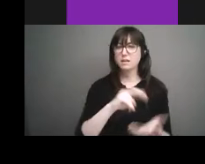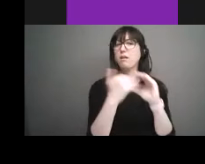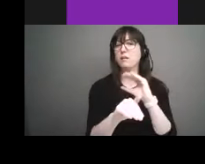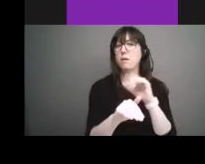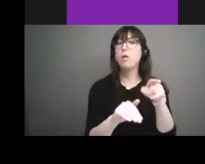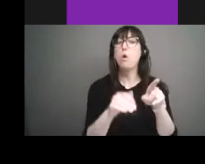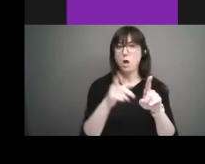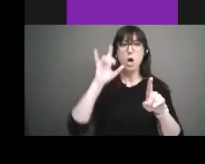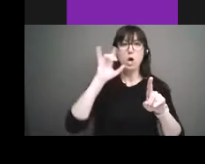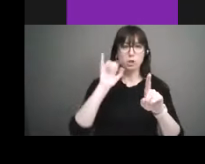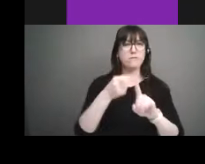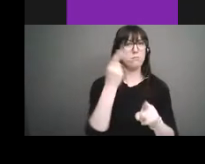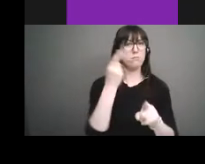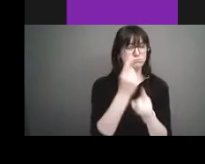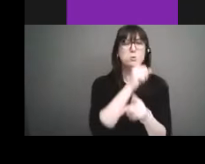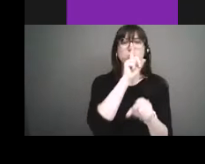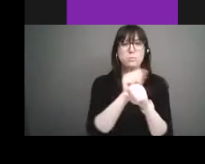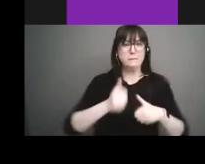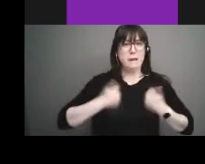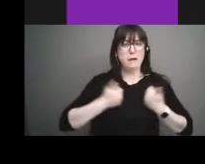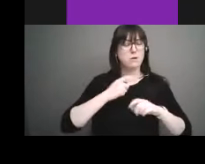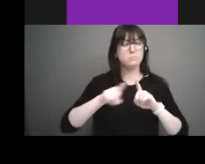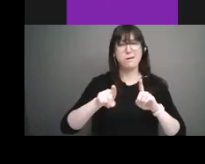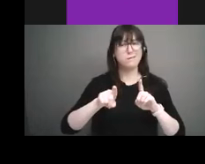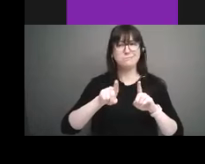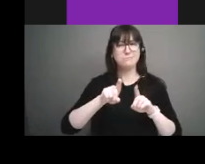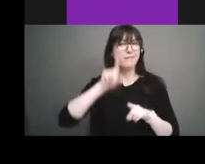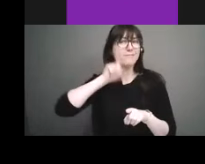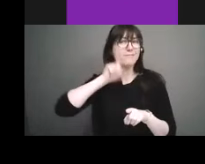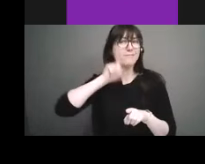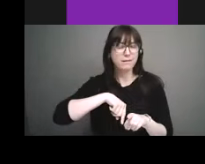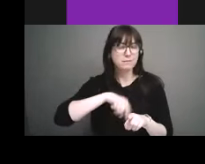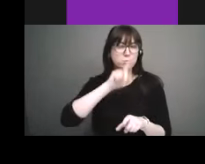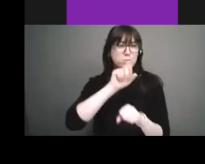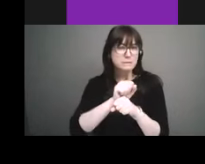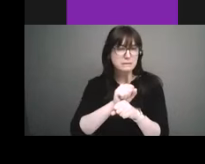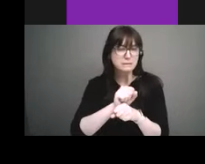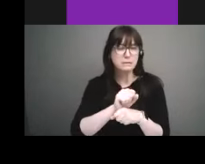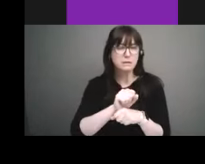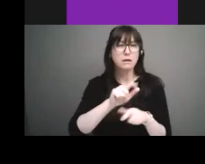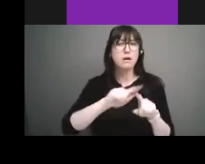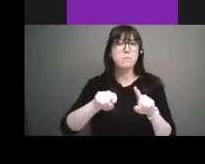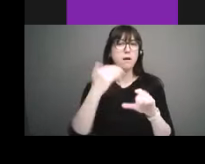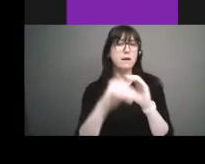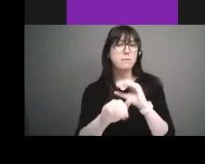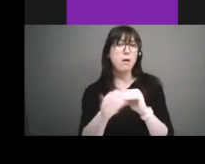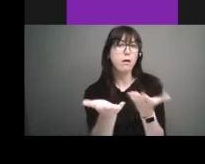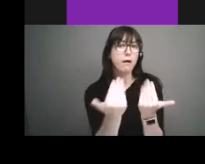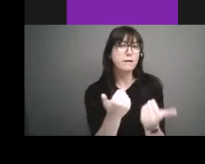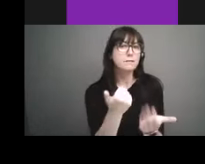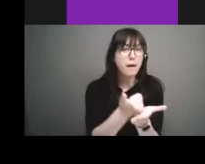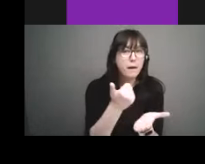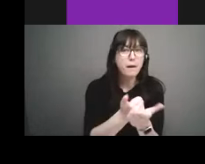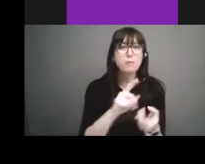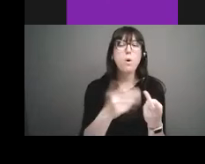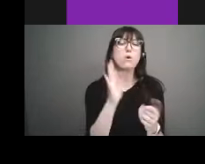legitimate address, but it appears to be coming from a legitimate address, and then asking for help or